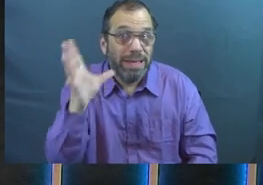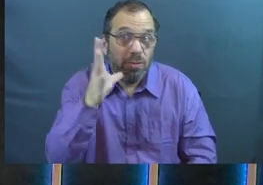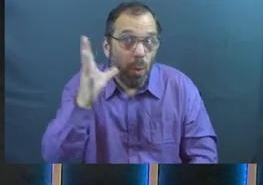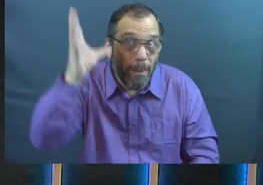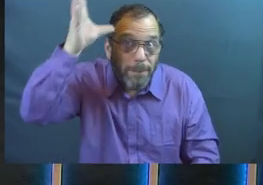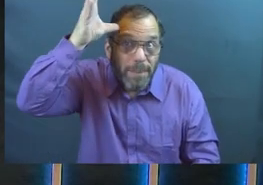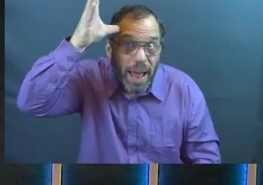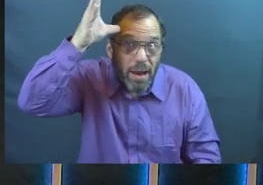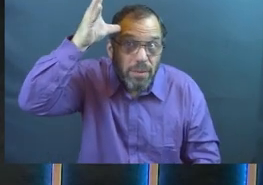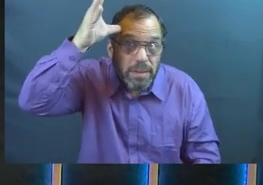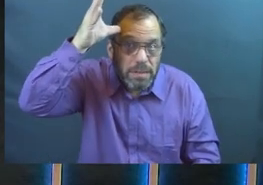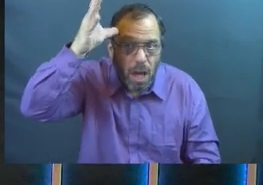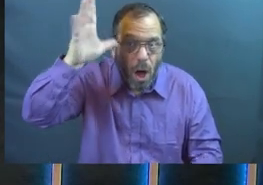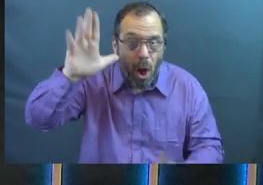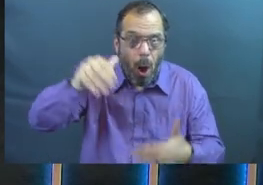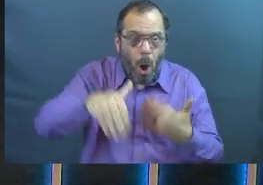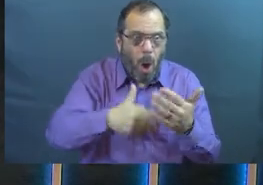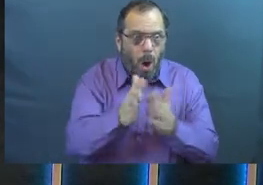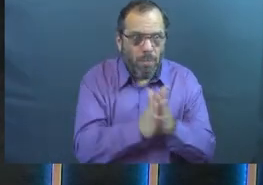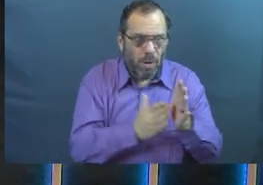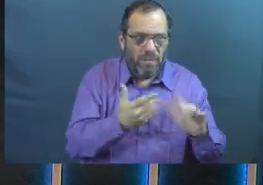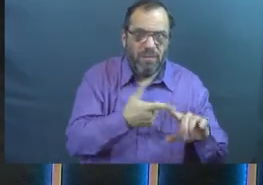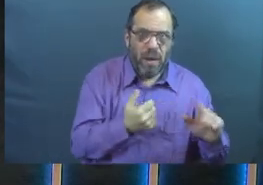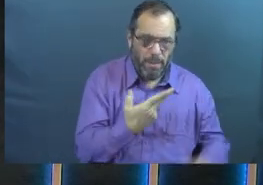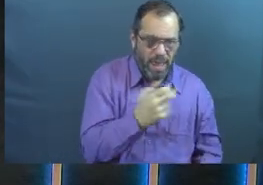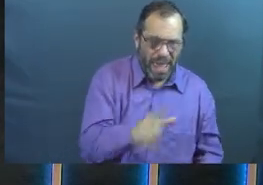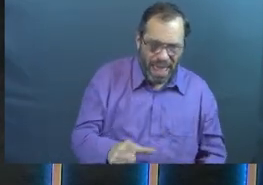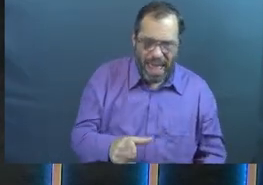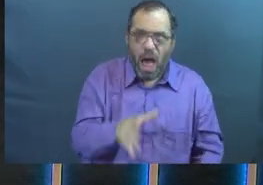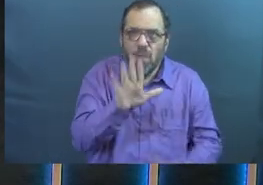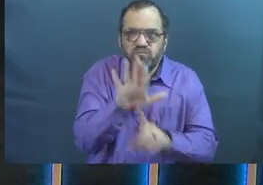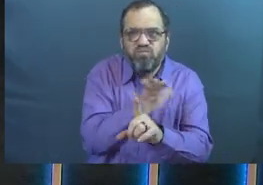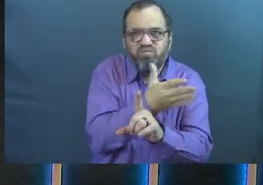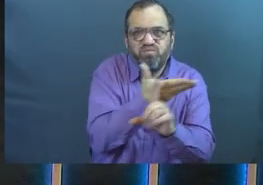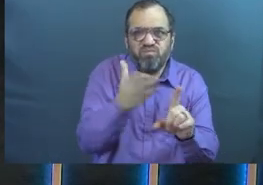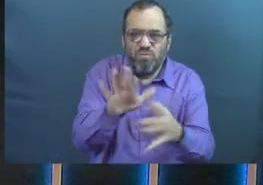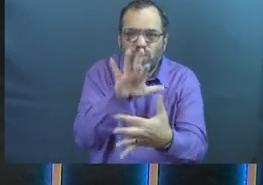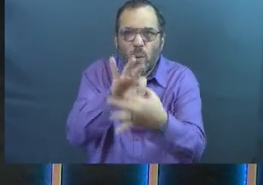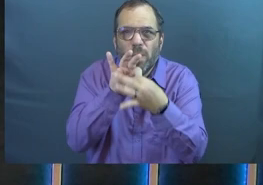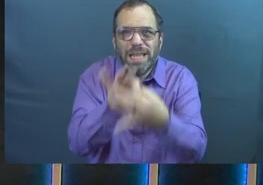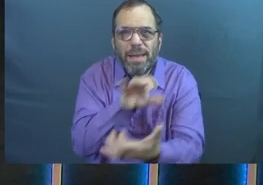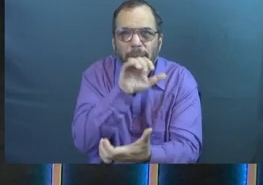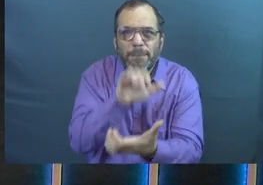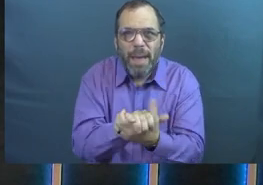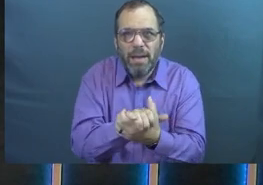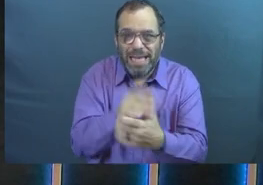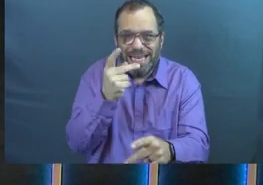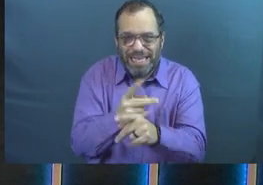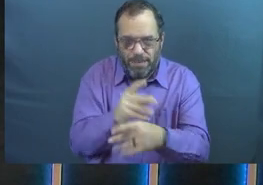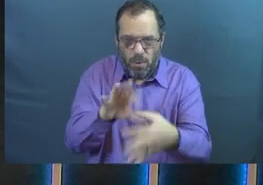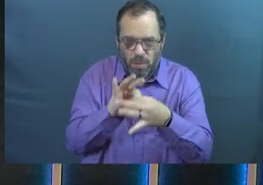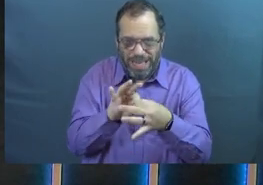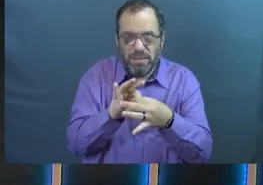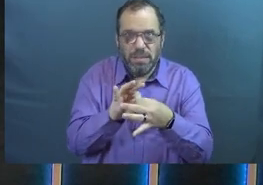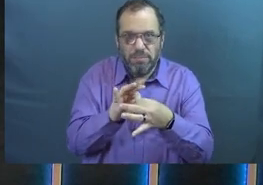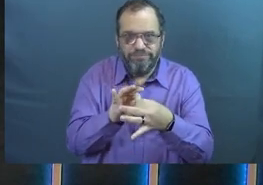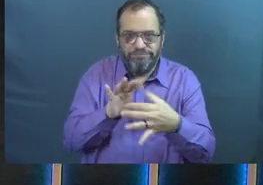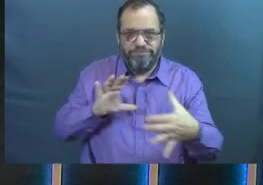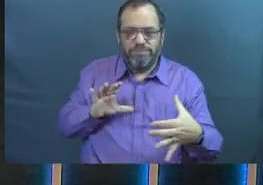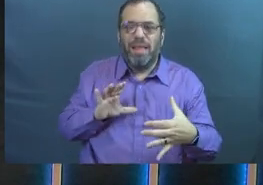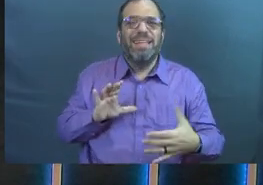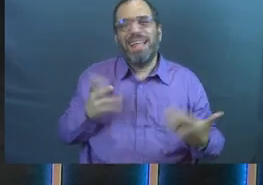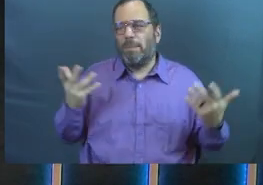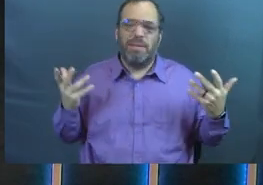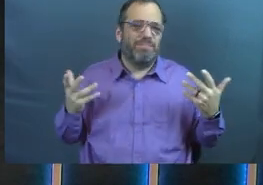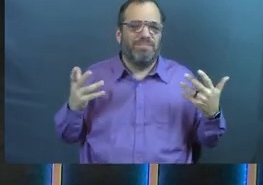parents, all motivated by hell, have spoken into your relationship that's holding your relationship back. Of